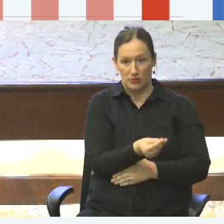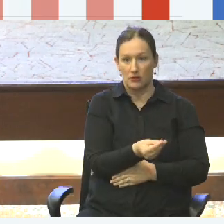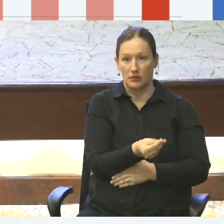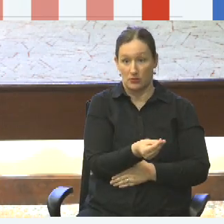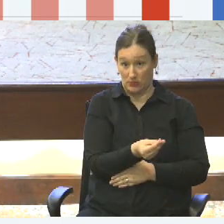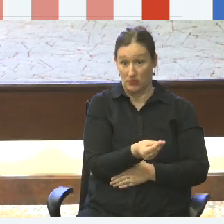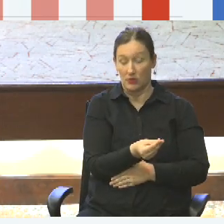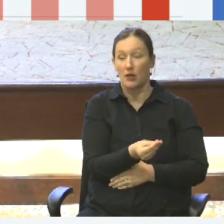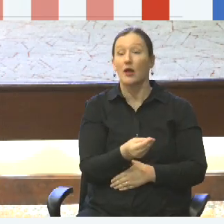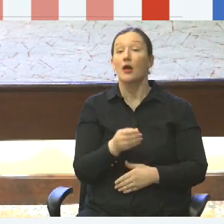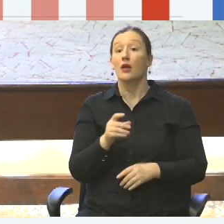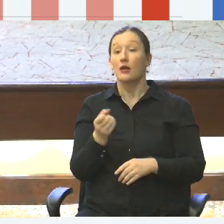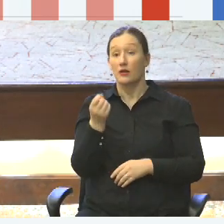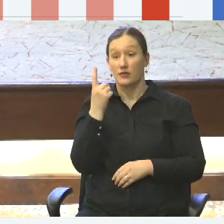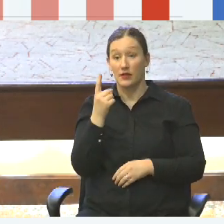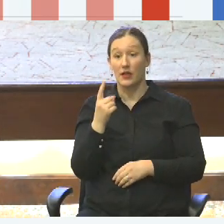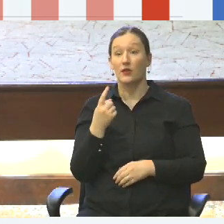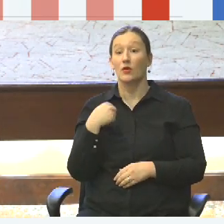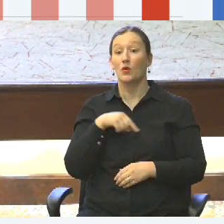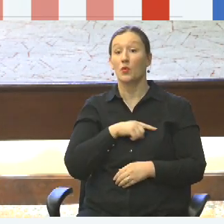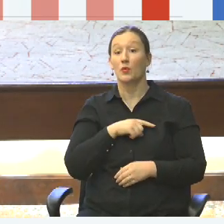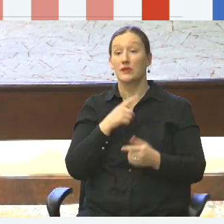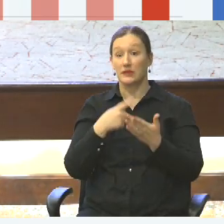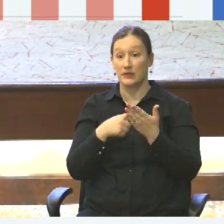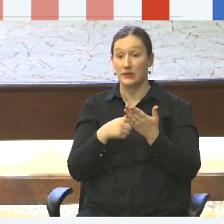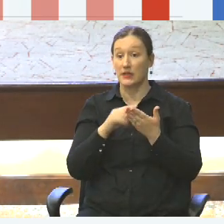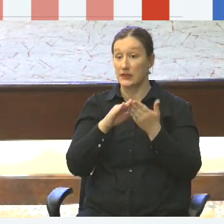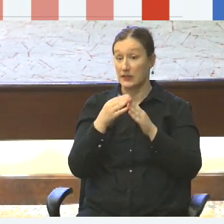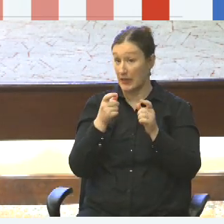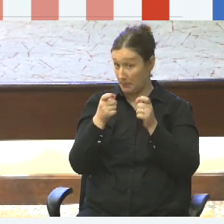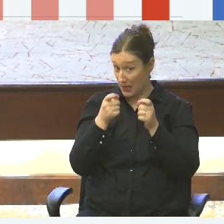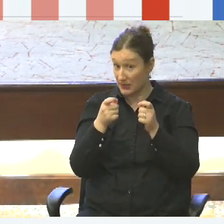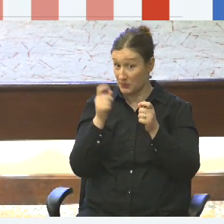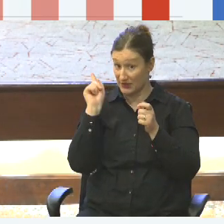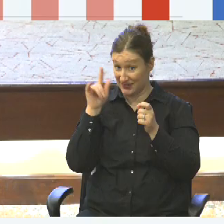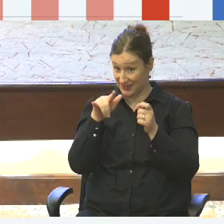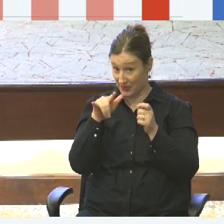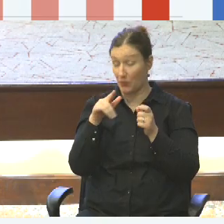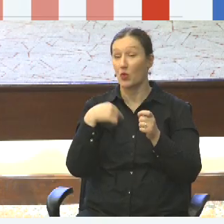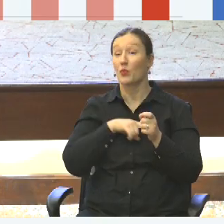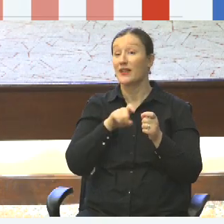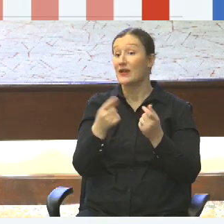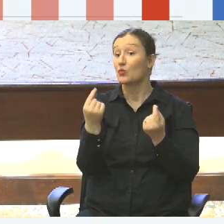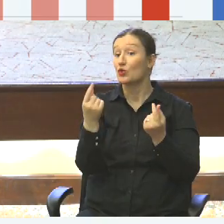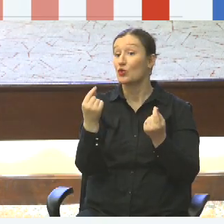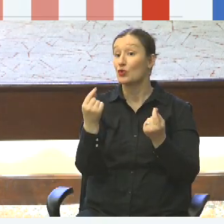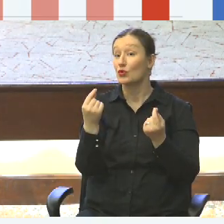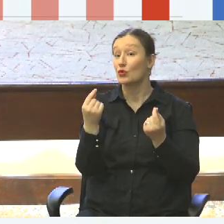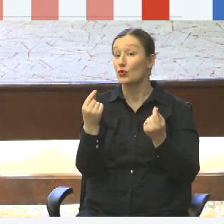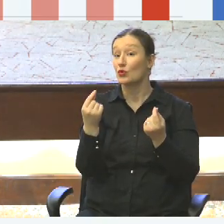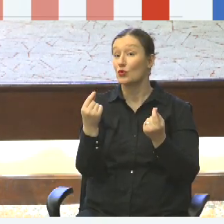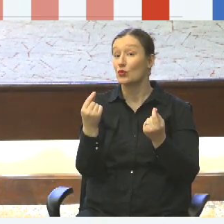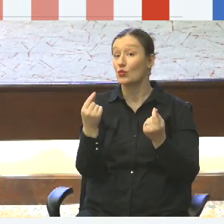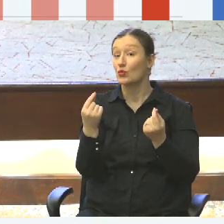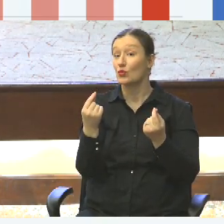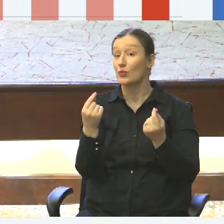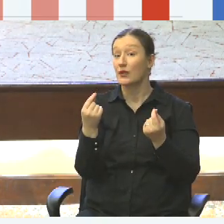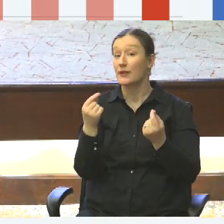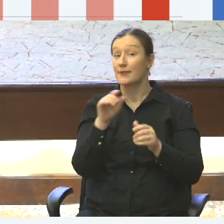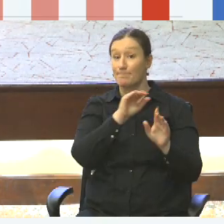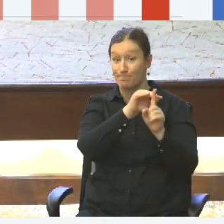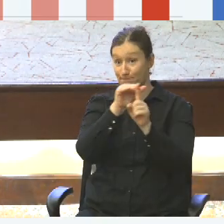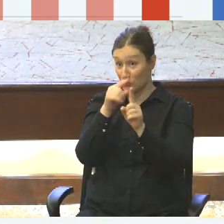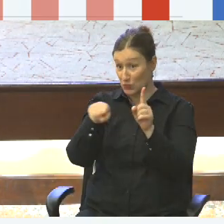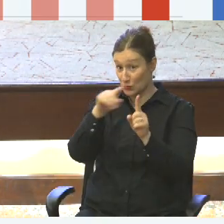same time, as we talked about this with city management, it became clear that what we really needed to do is to give the city and give this council